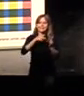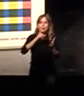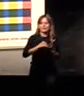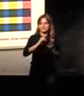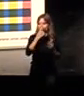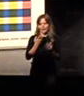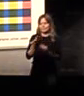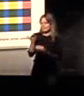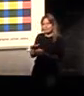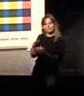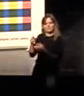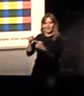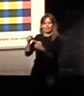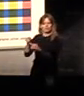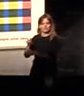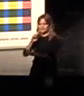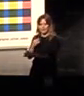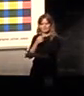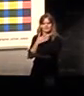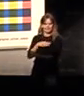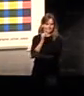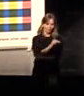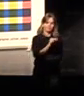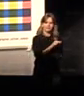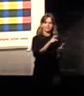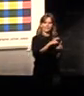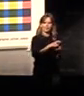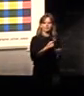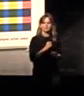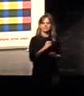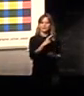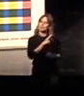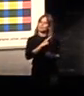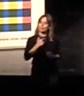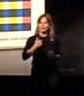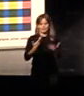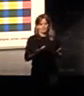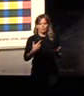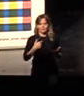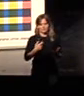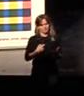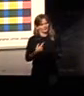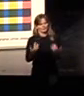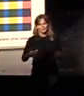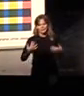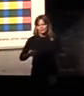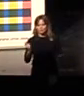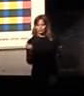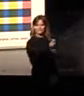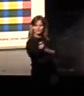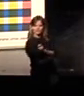nog een dat is alsof ipr in een furry profoon transition hiervan is de nineteenth-century